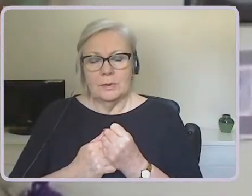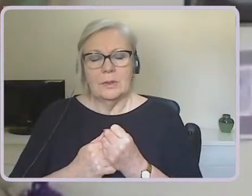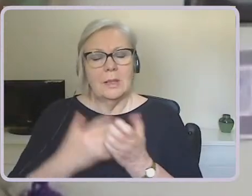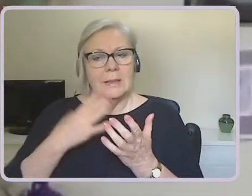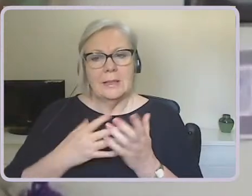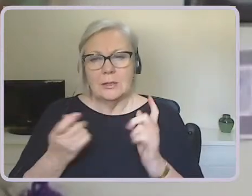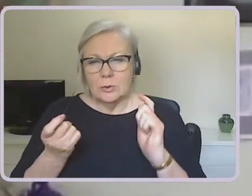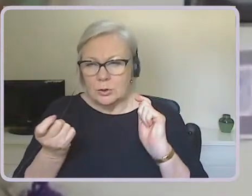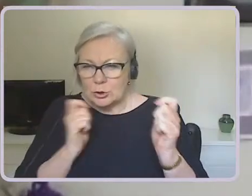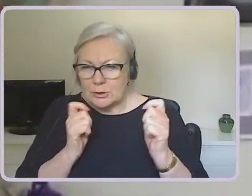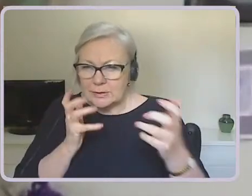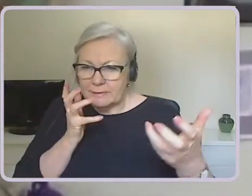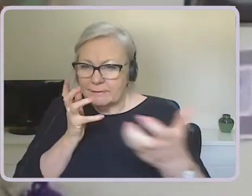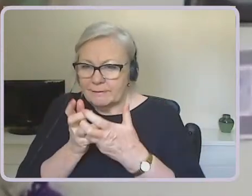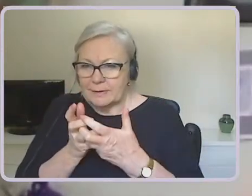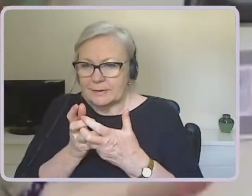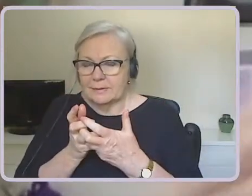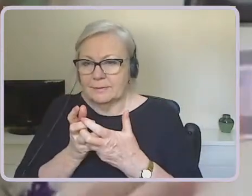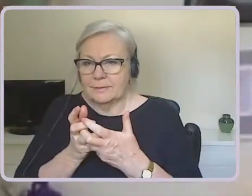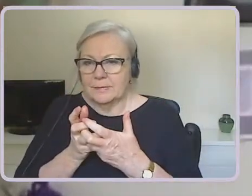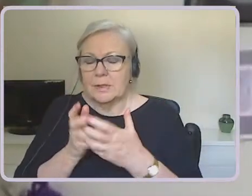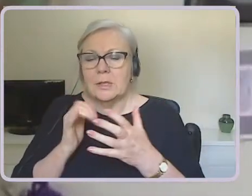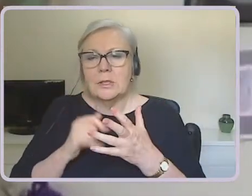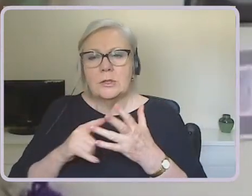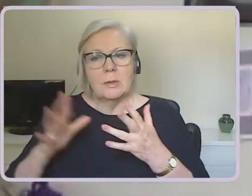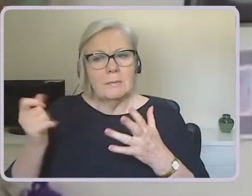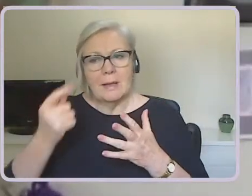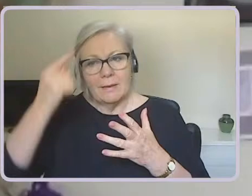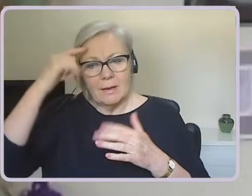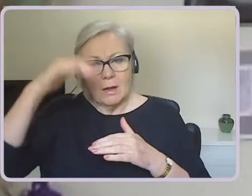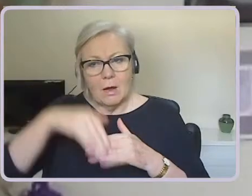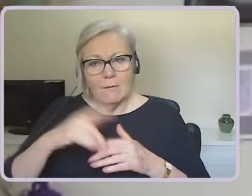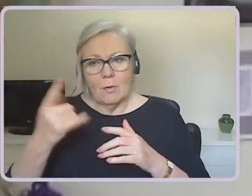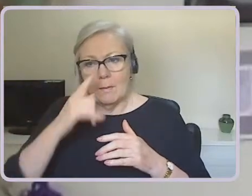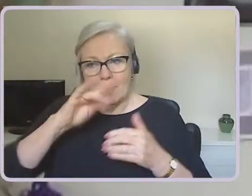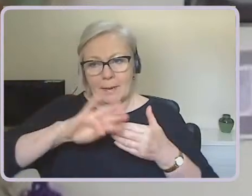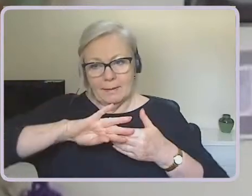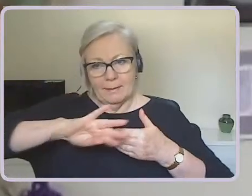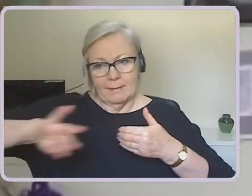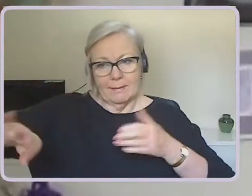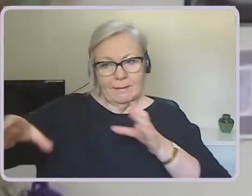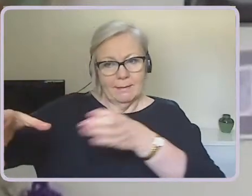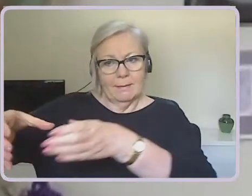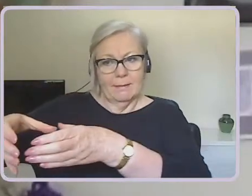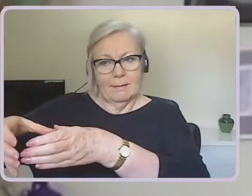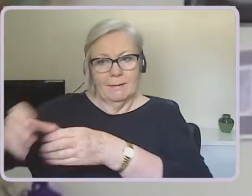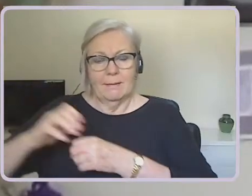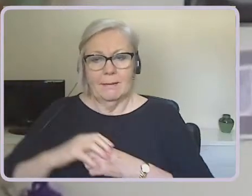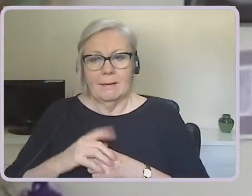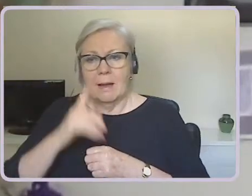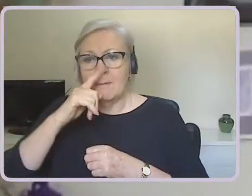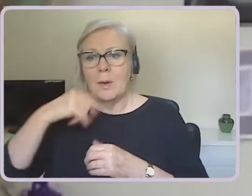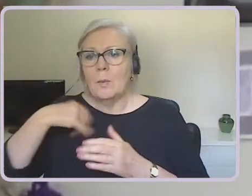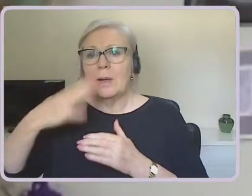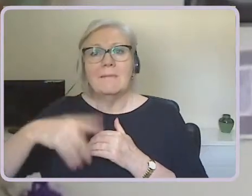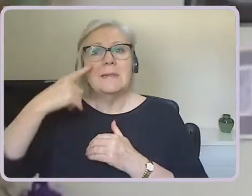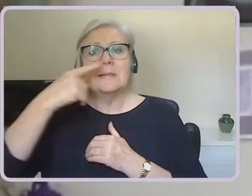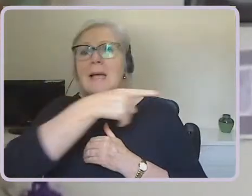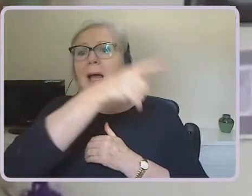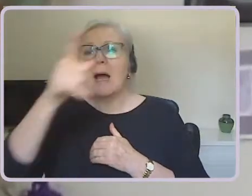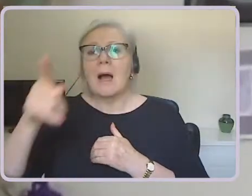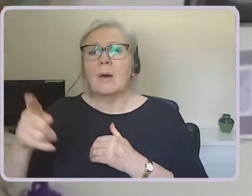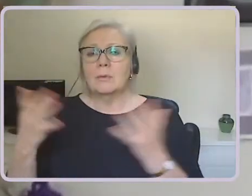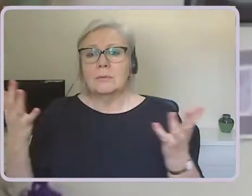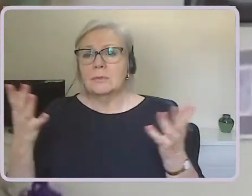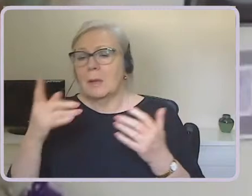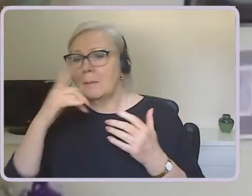to think about how we're engaging with those segregated people, the people we don't see out and about in the community, the people who aren't volunteering